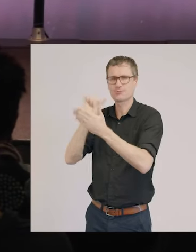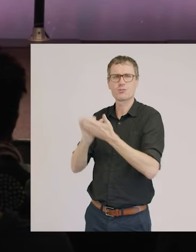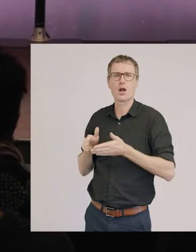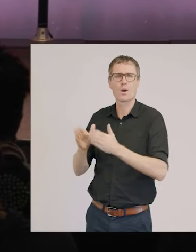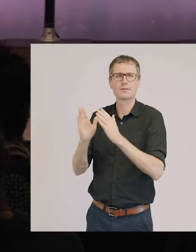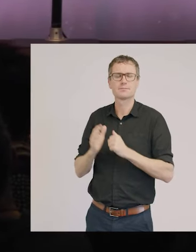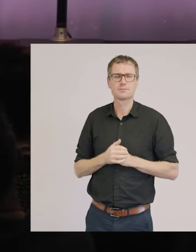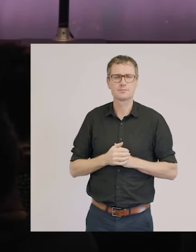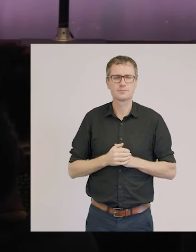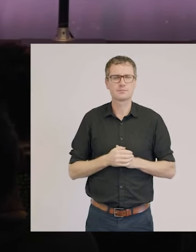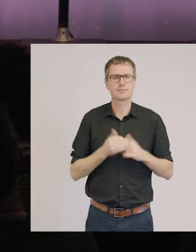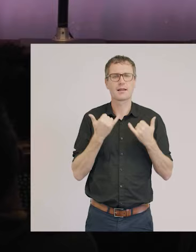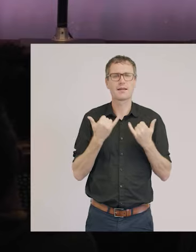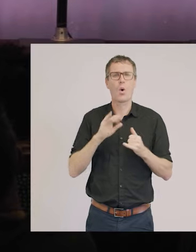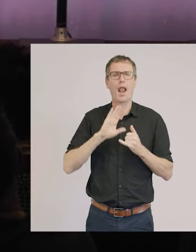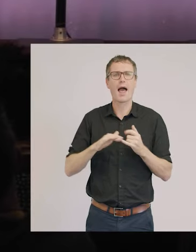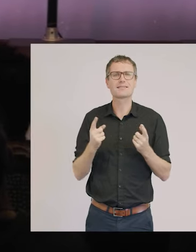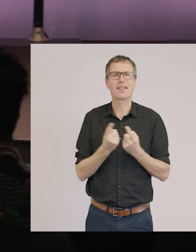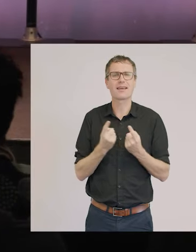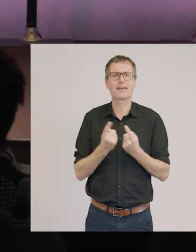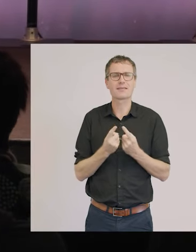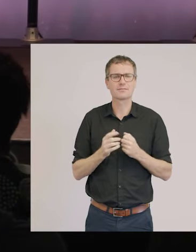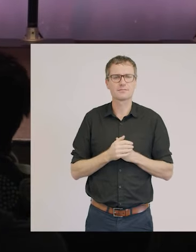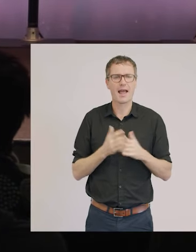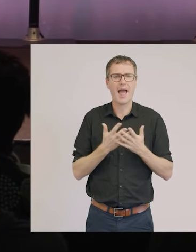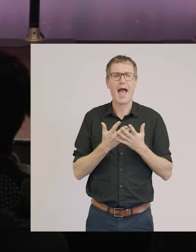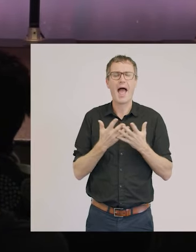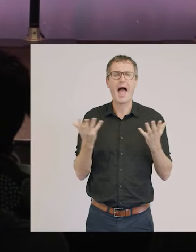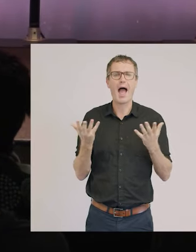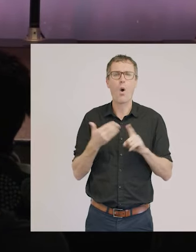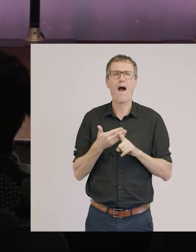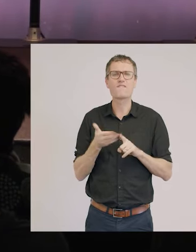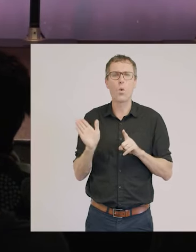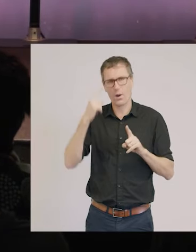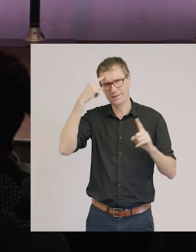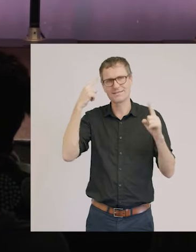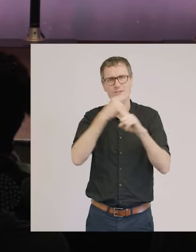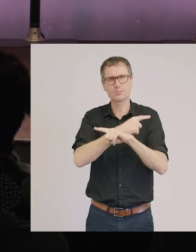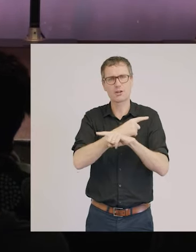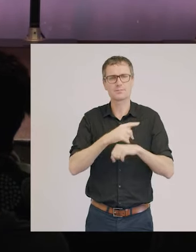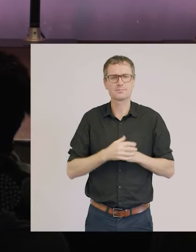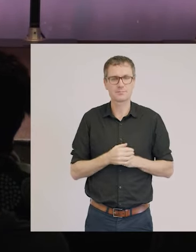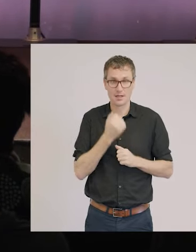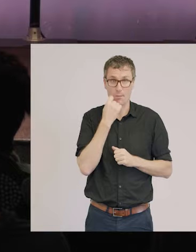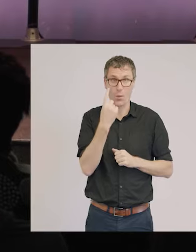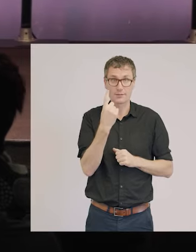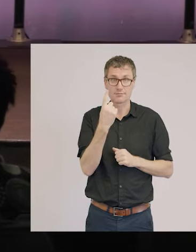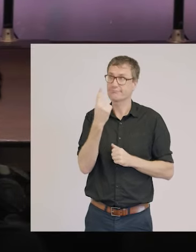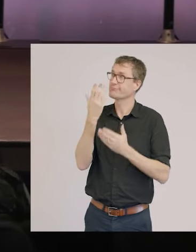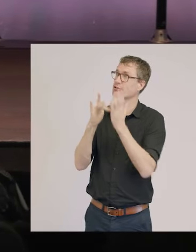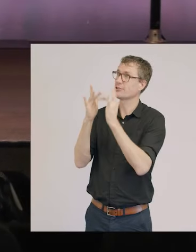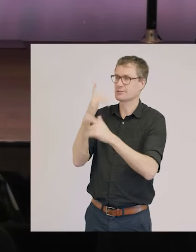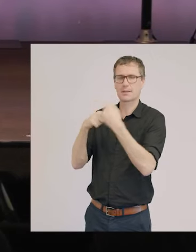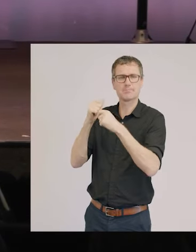incredibly cunning, and we need to stay on the right path. So finally, this is the very last thing. How do